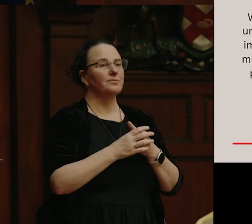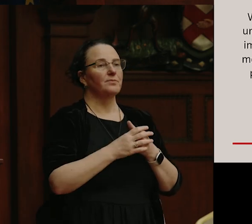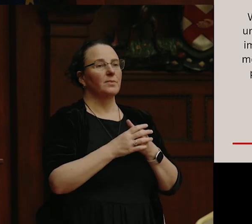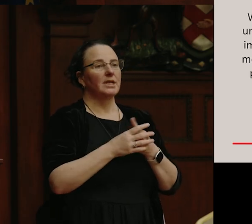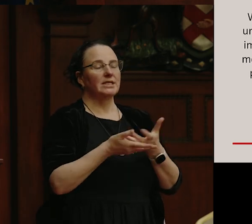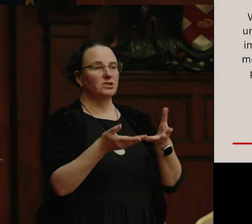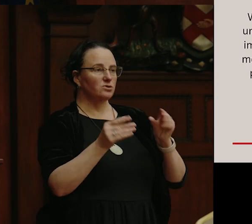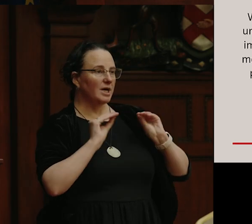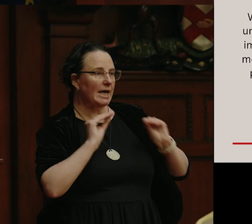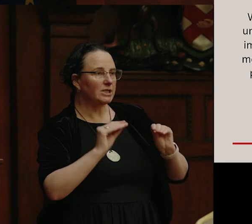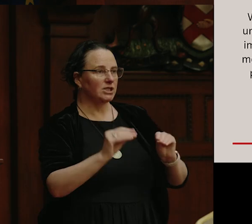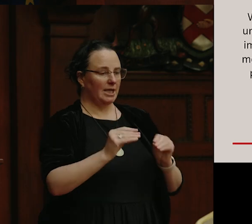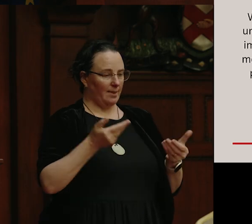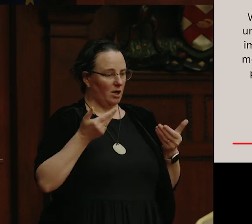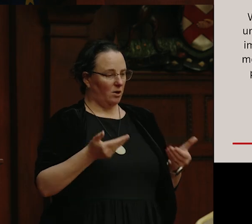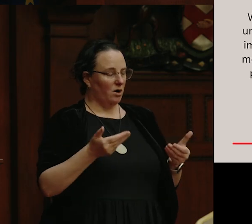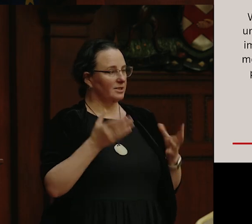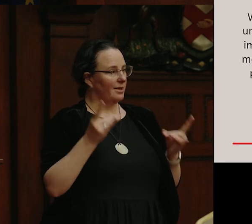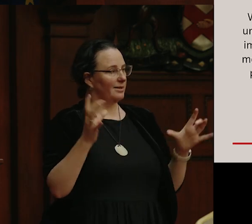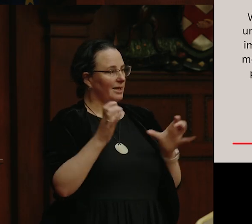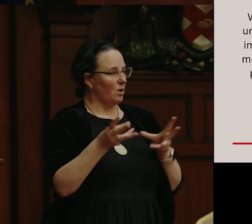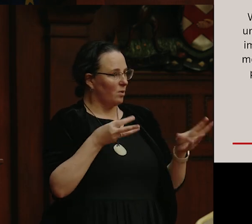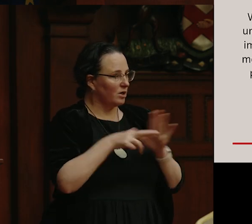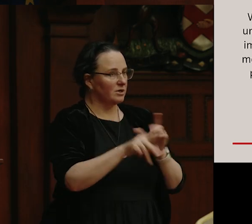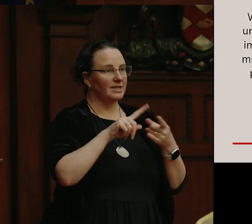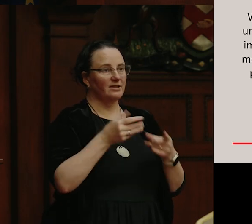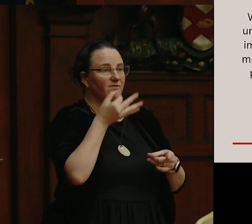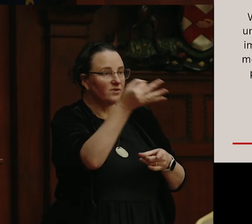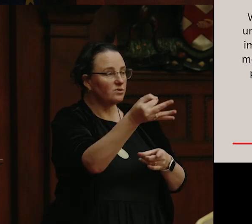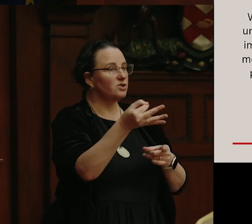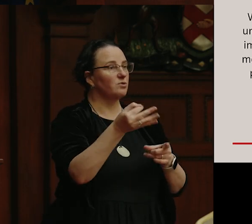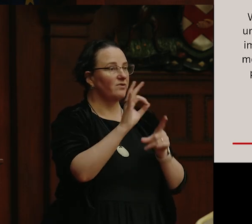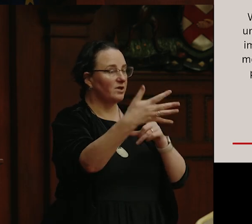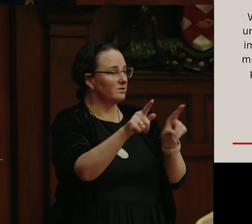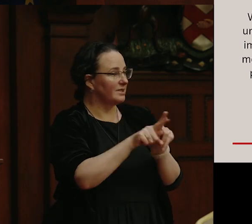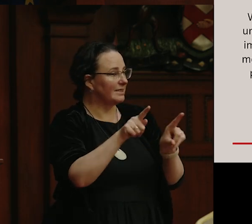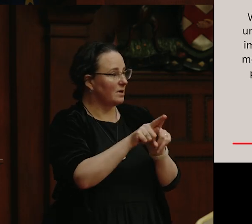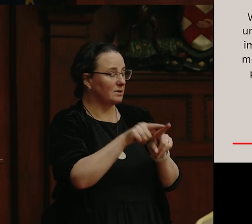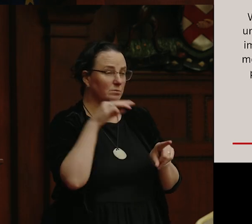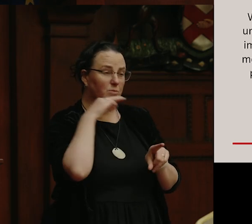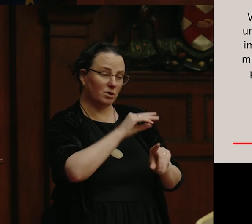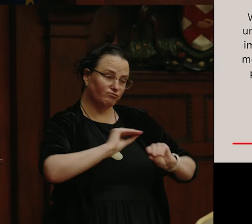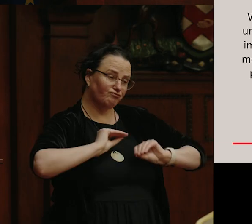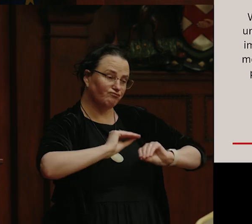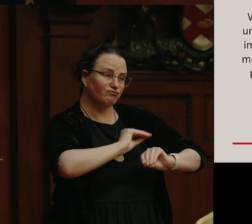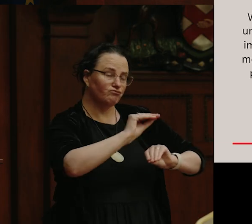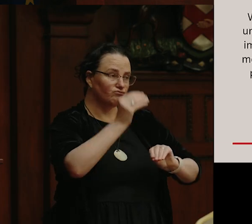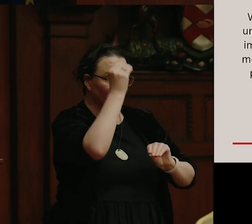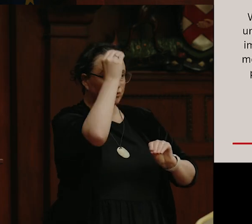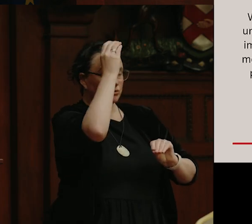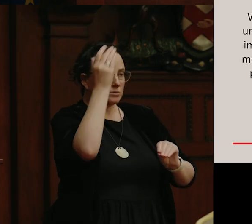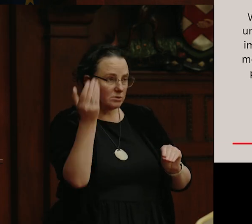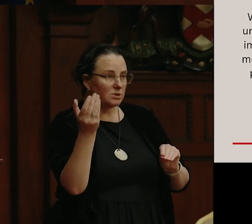future healthcare workers, and that's really important because we're really delighted to have experts here today